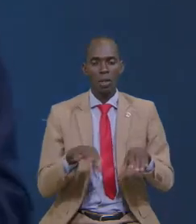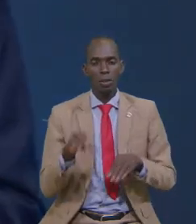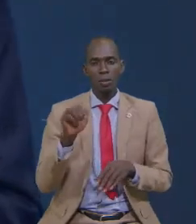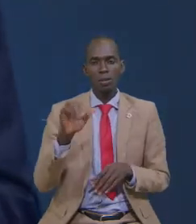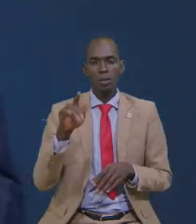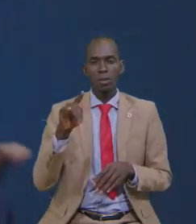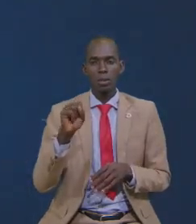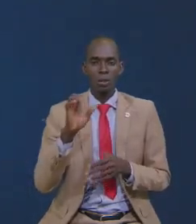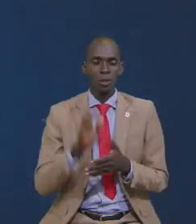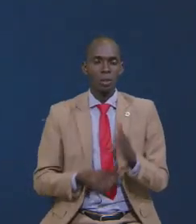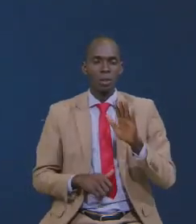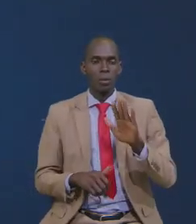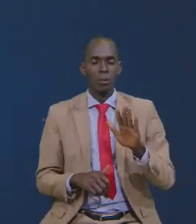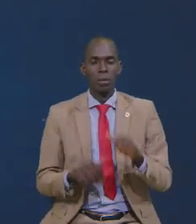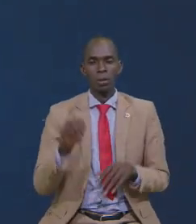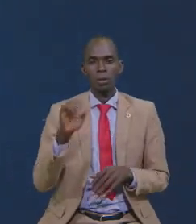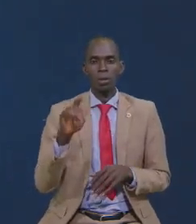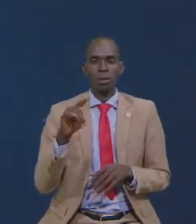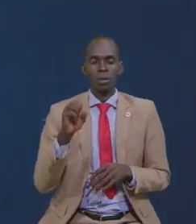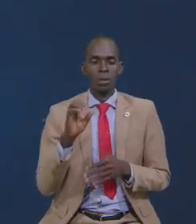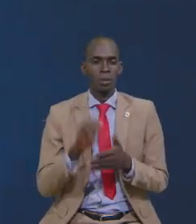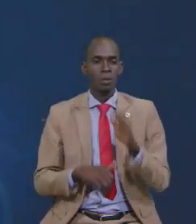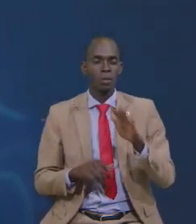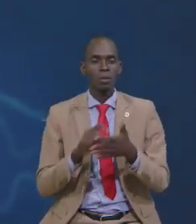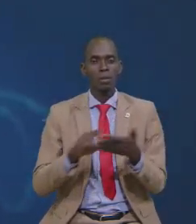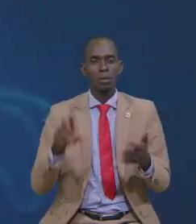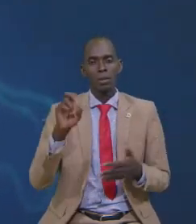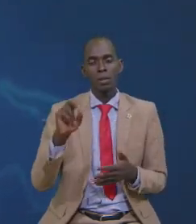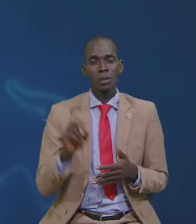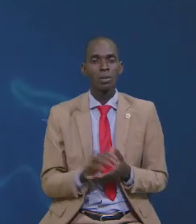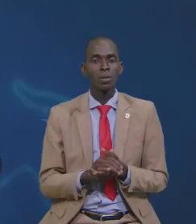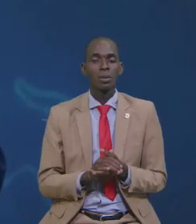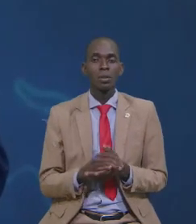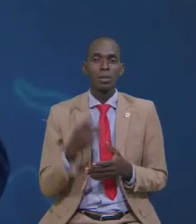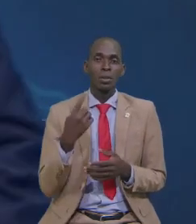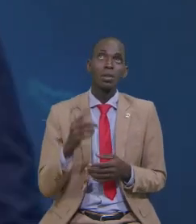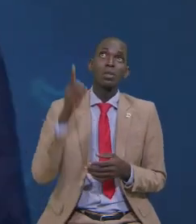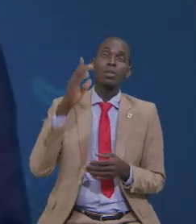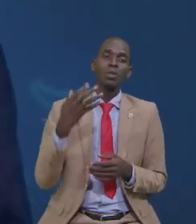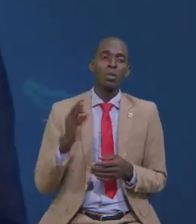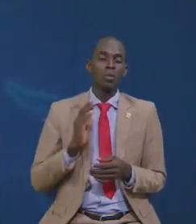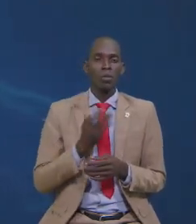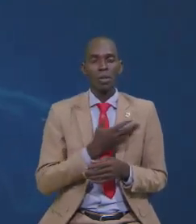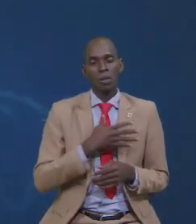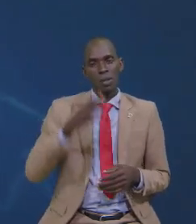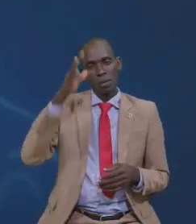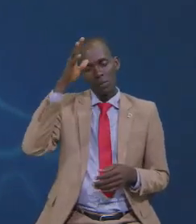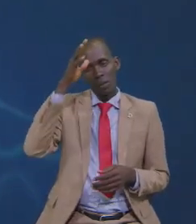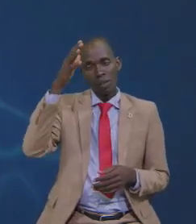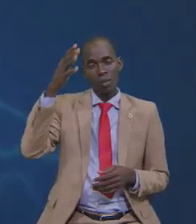chapter 5, and we're reading from verse 13. The God of our fathers raised